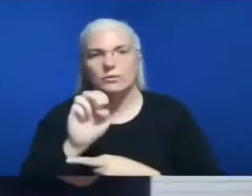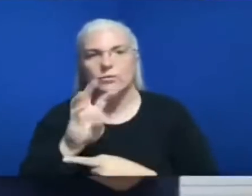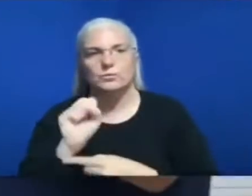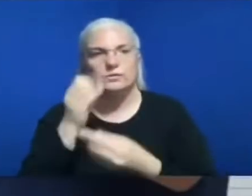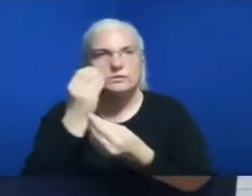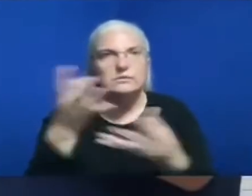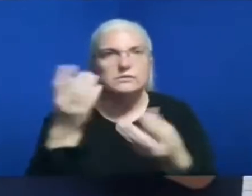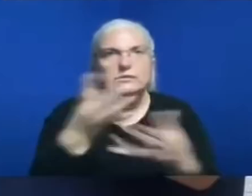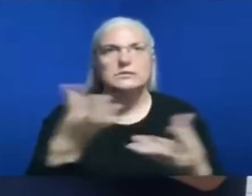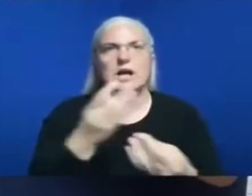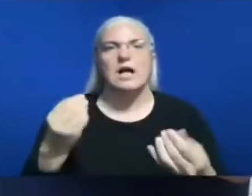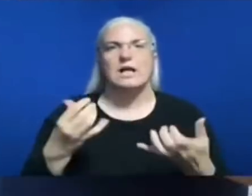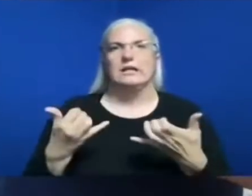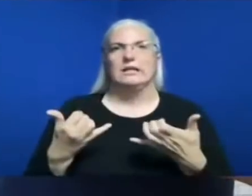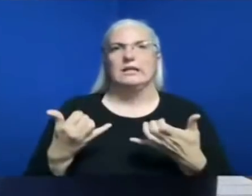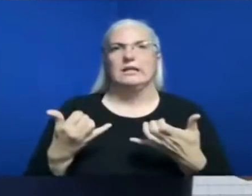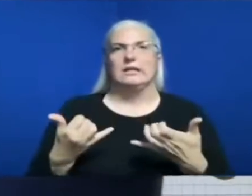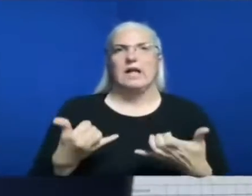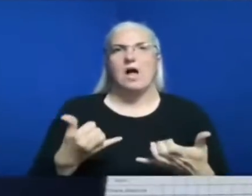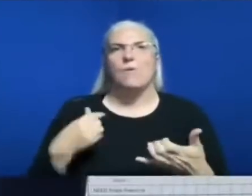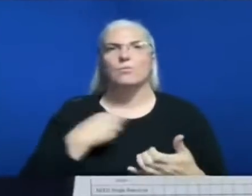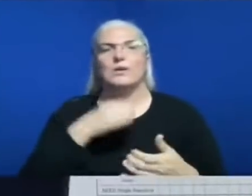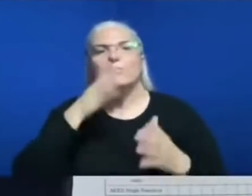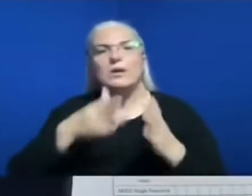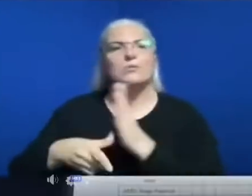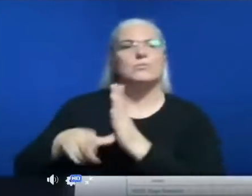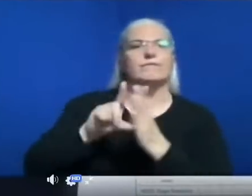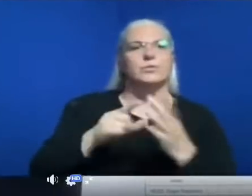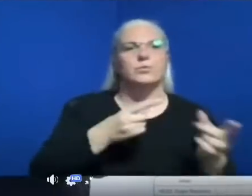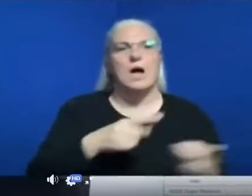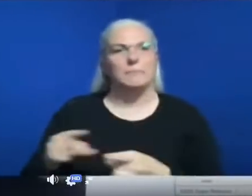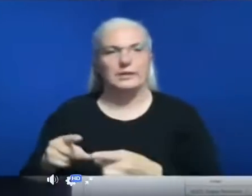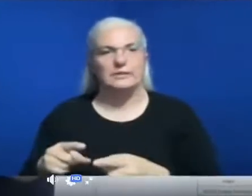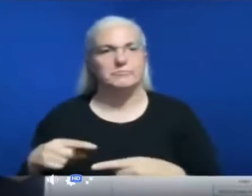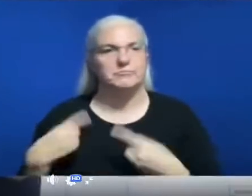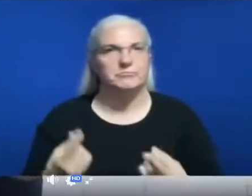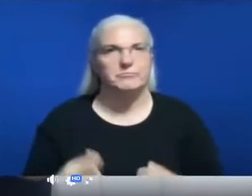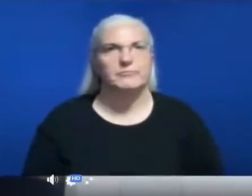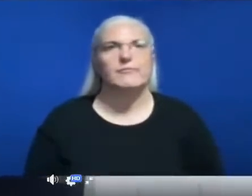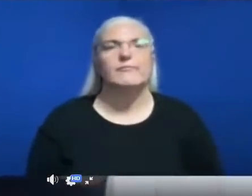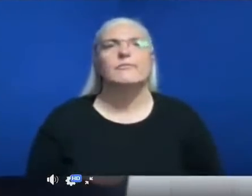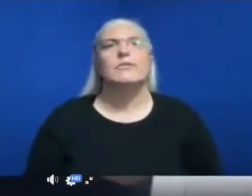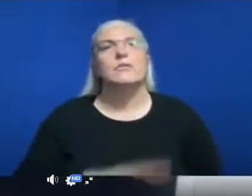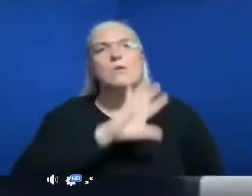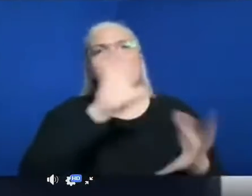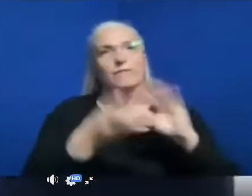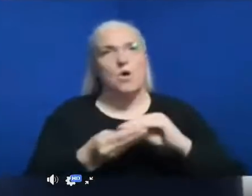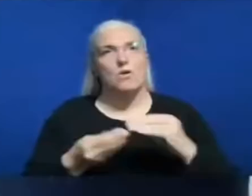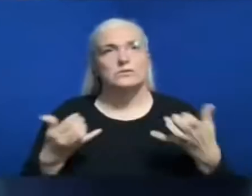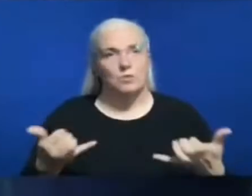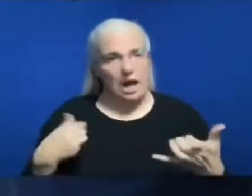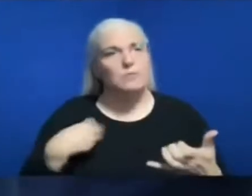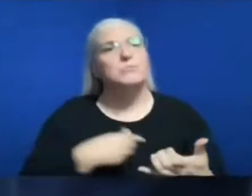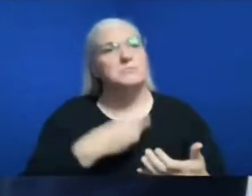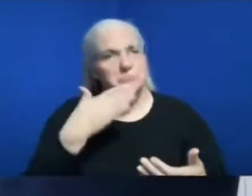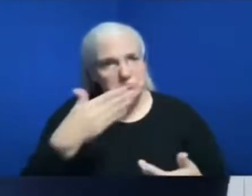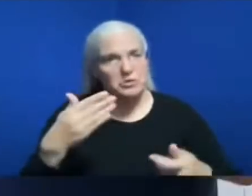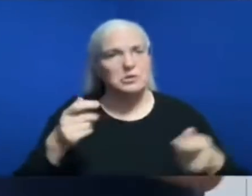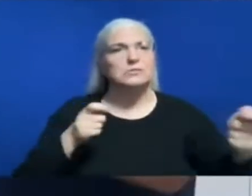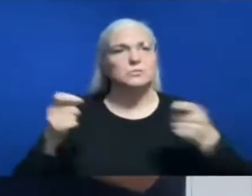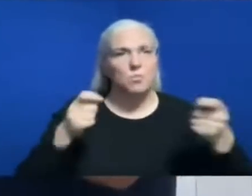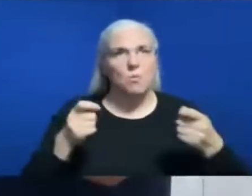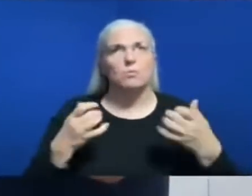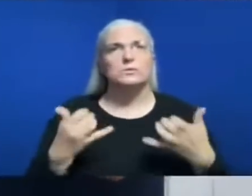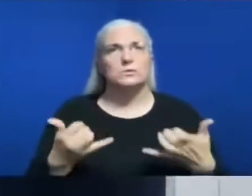taken place operationally in the incident. Overall today, we had a pretty good lid on the fire. The fire had, with the inversion set in and not a lot of air